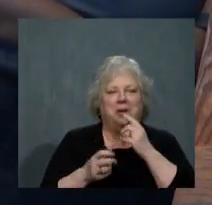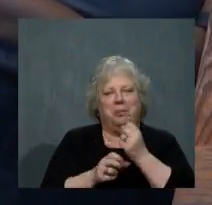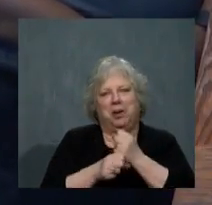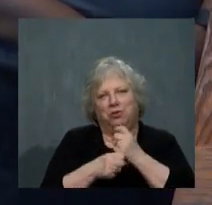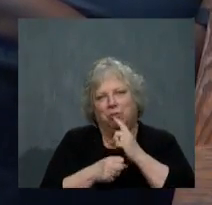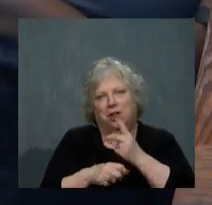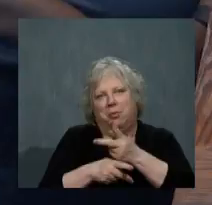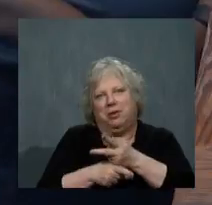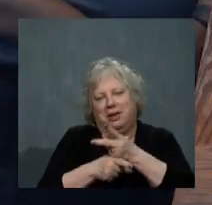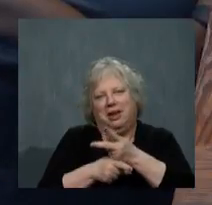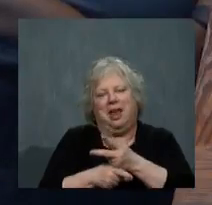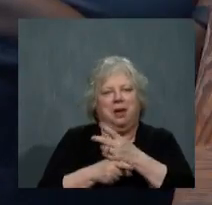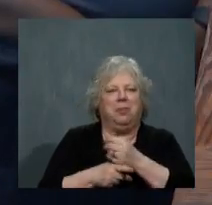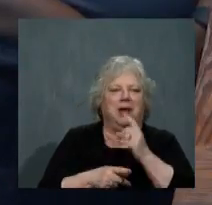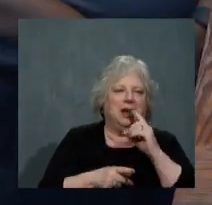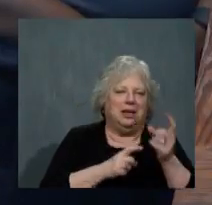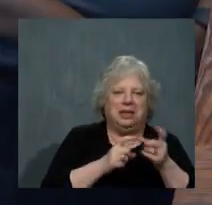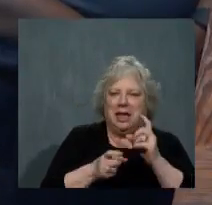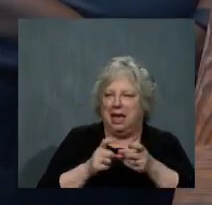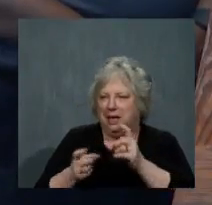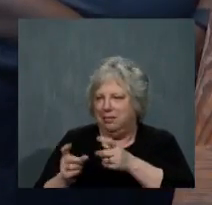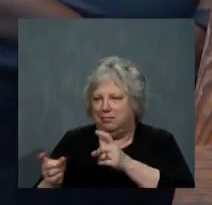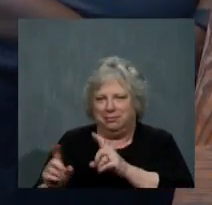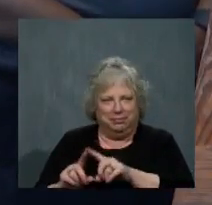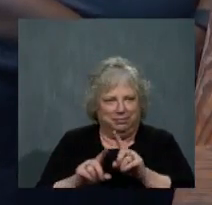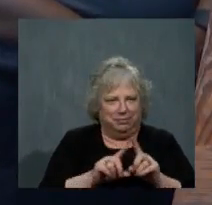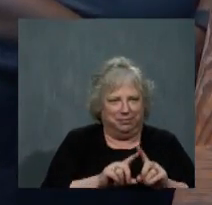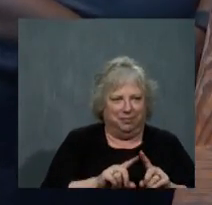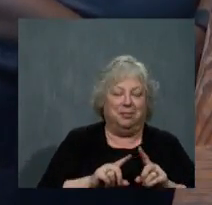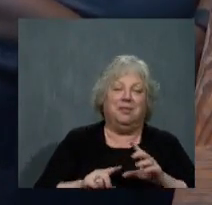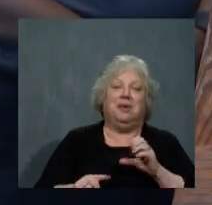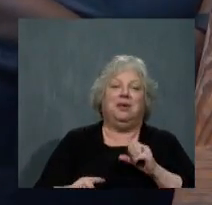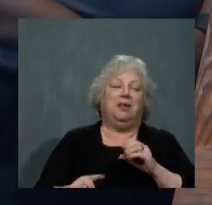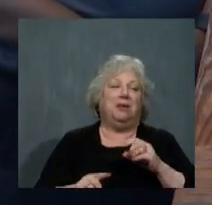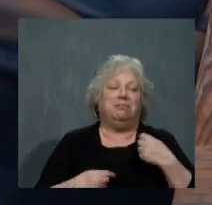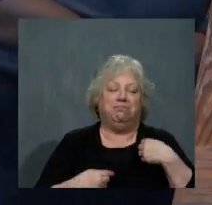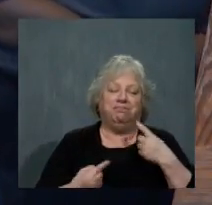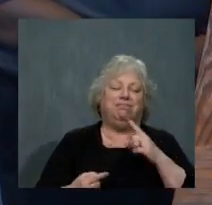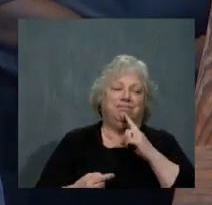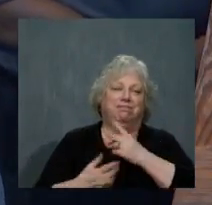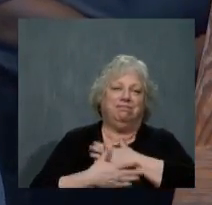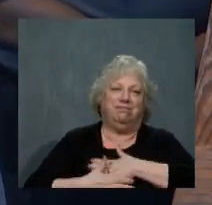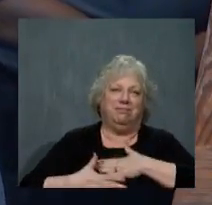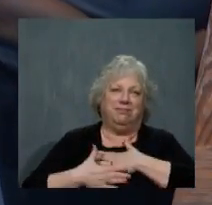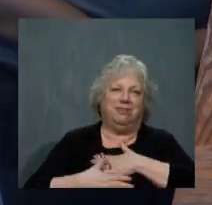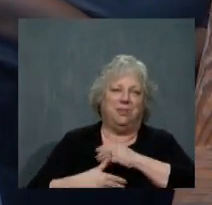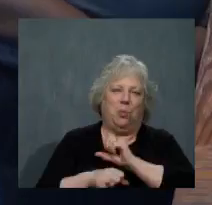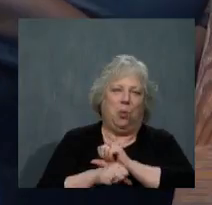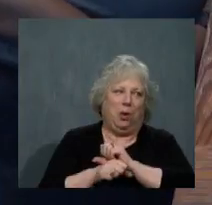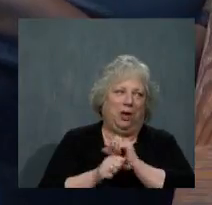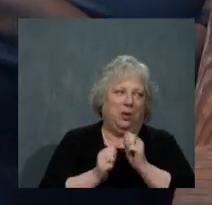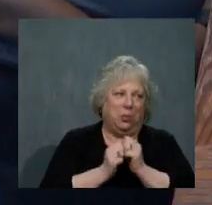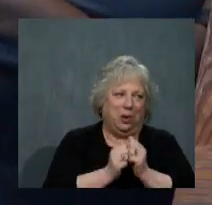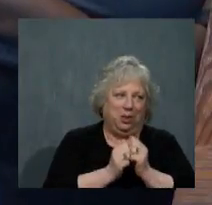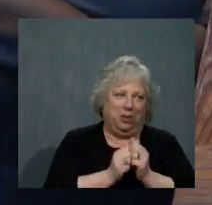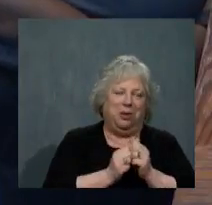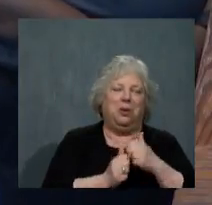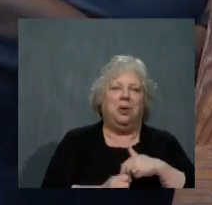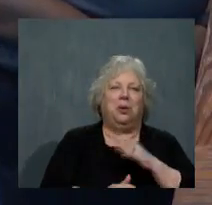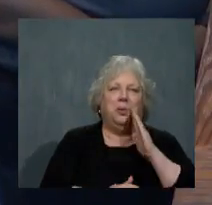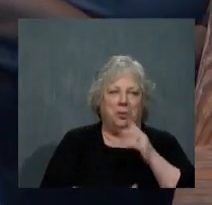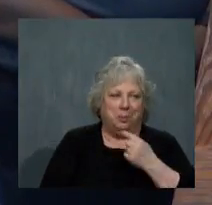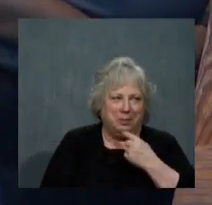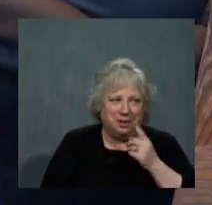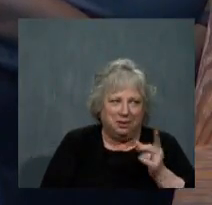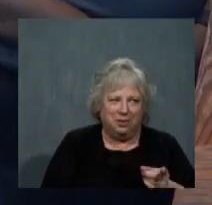everything. And it's been a pleasure working with you, and we're going to miss you.